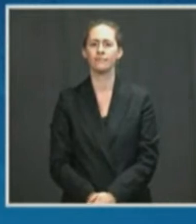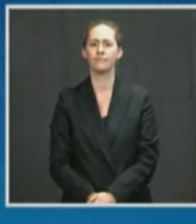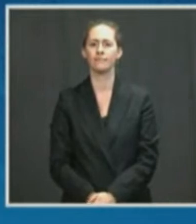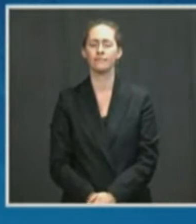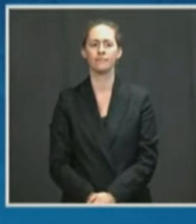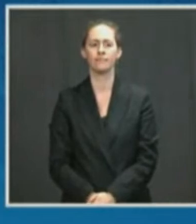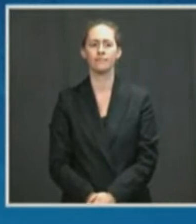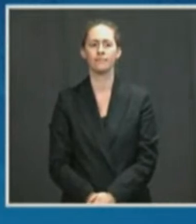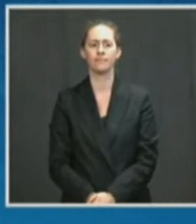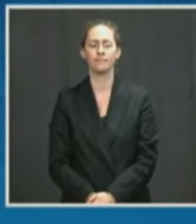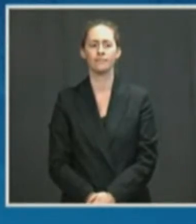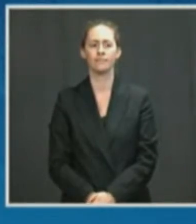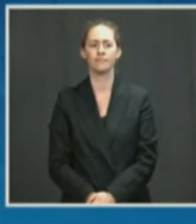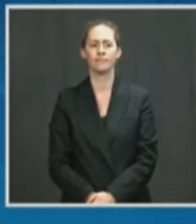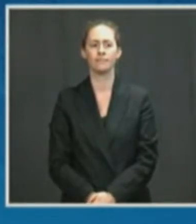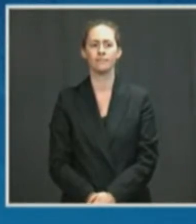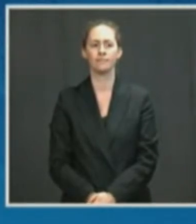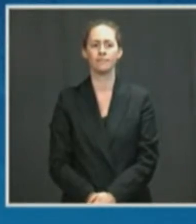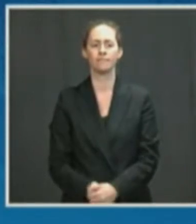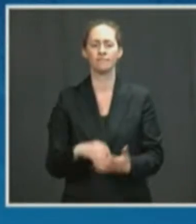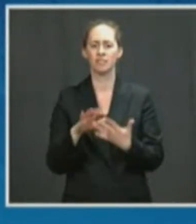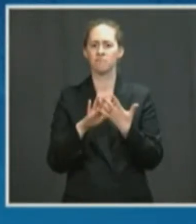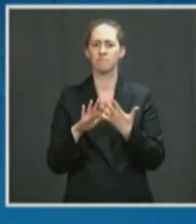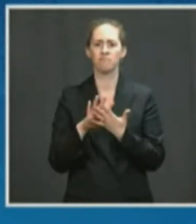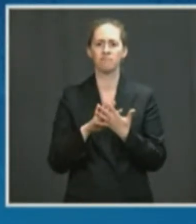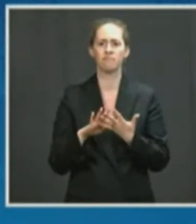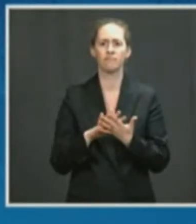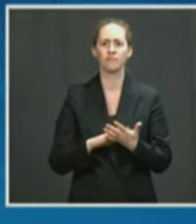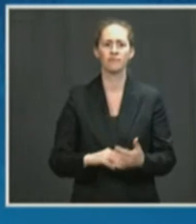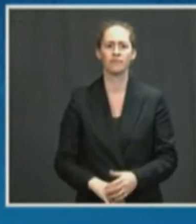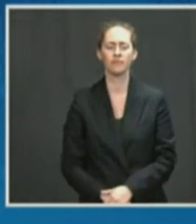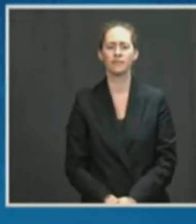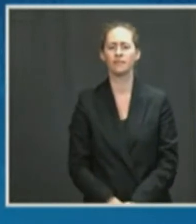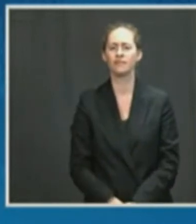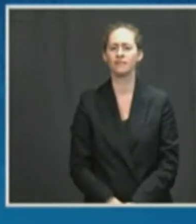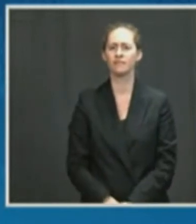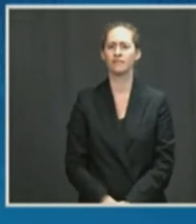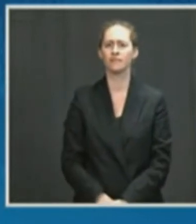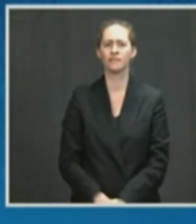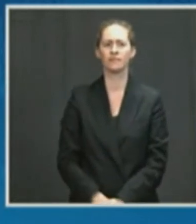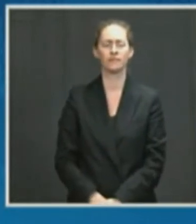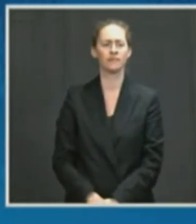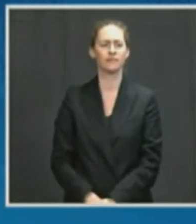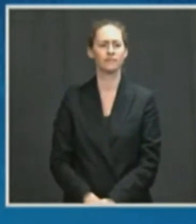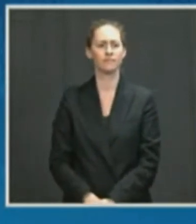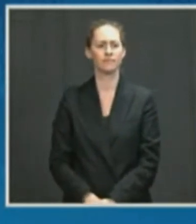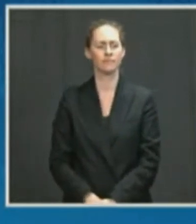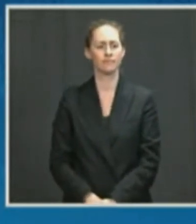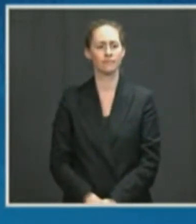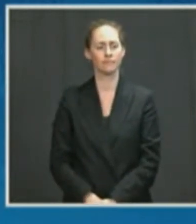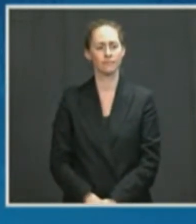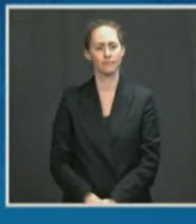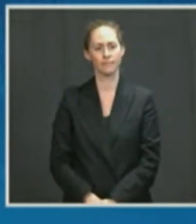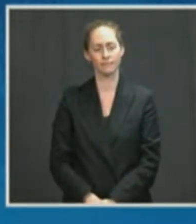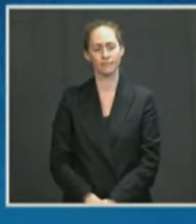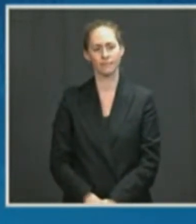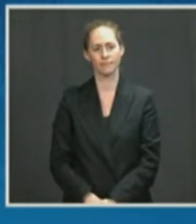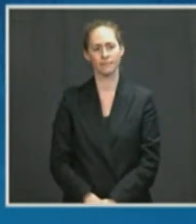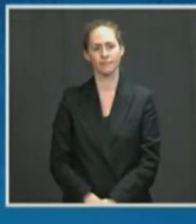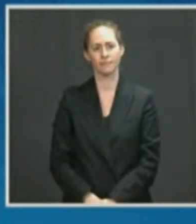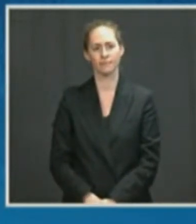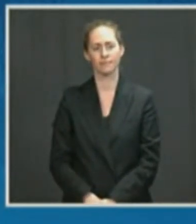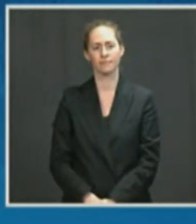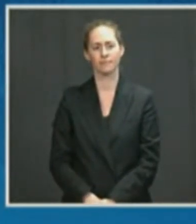Verapaz, Quiché, and San Marcos. We made a presentation to Madam Vice